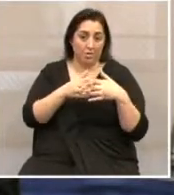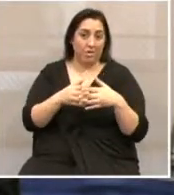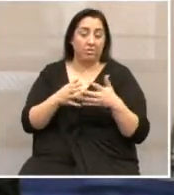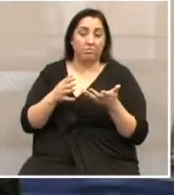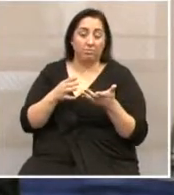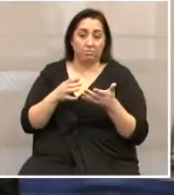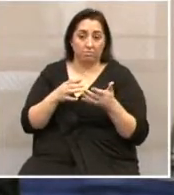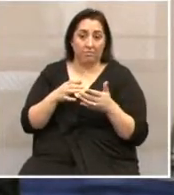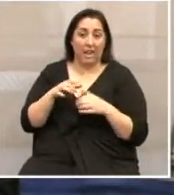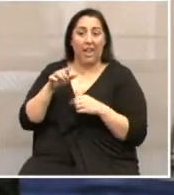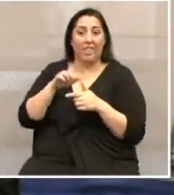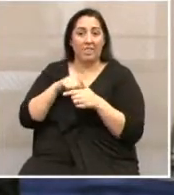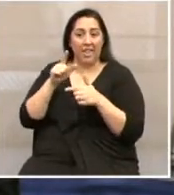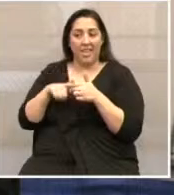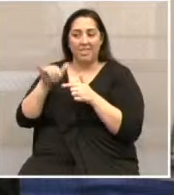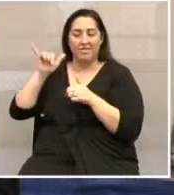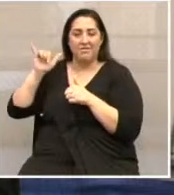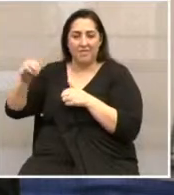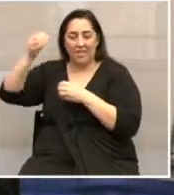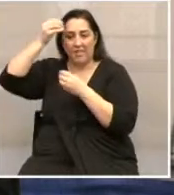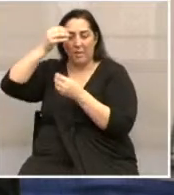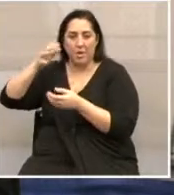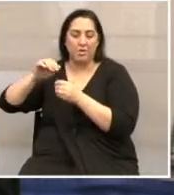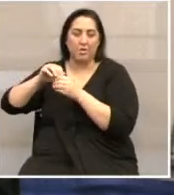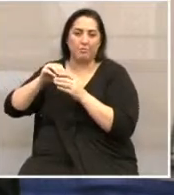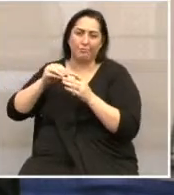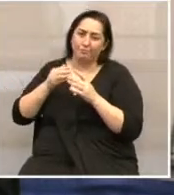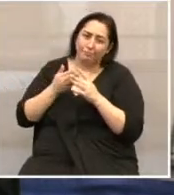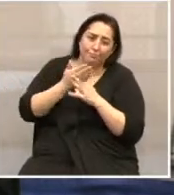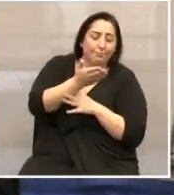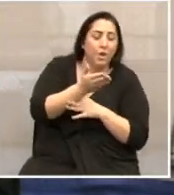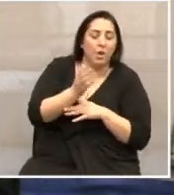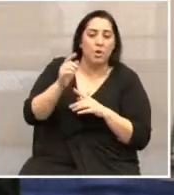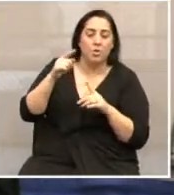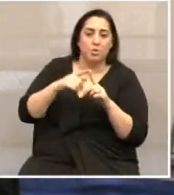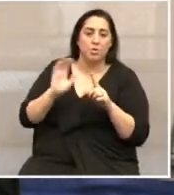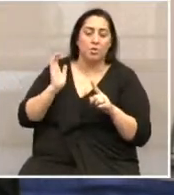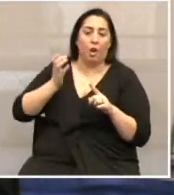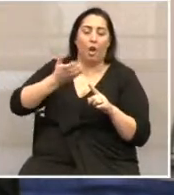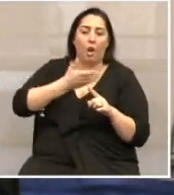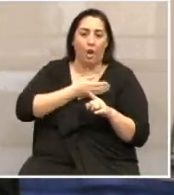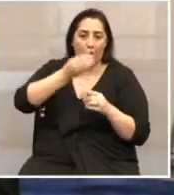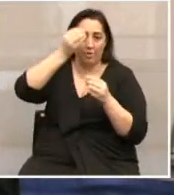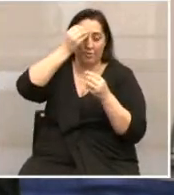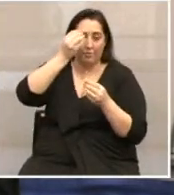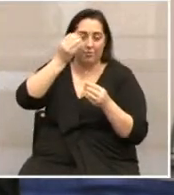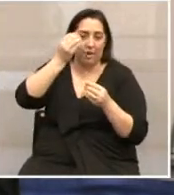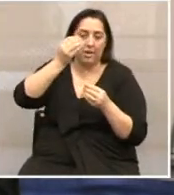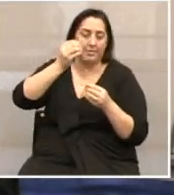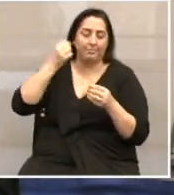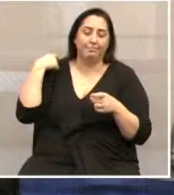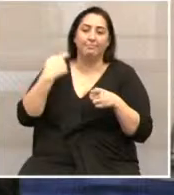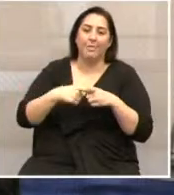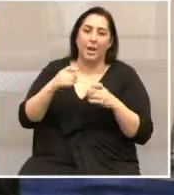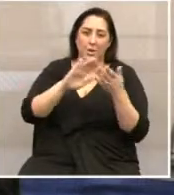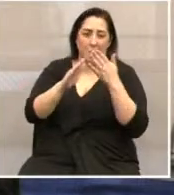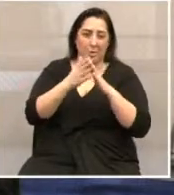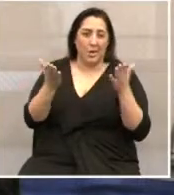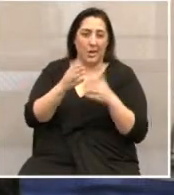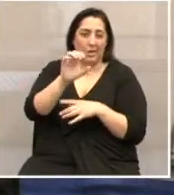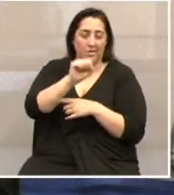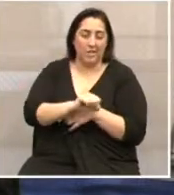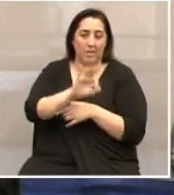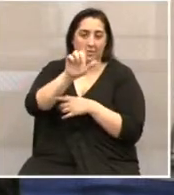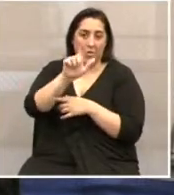also penetrating our Latino communities here in South Florida. Like Professor Gamarra said, local